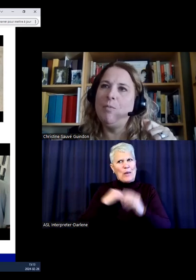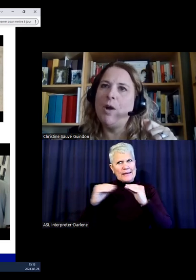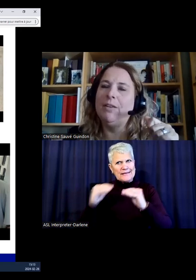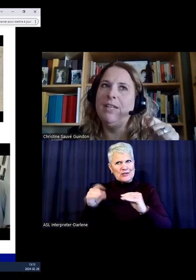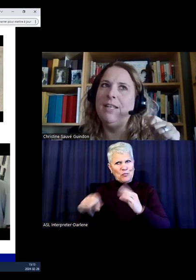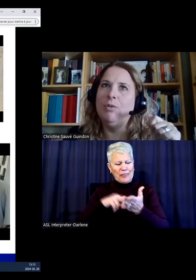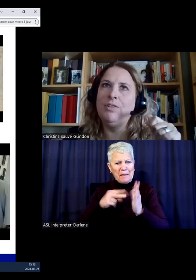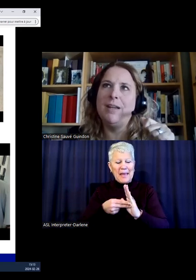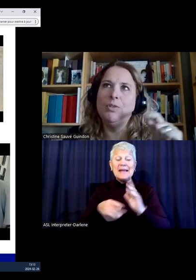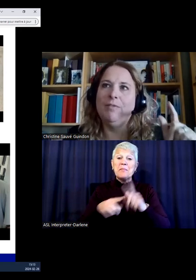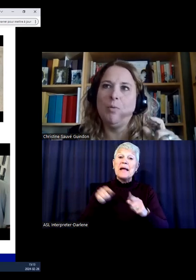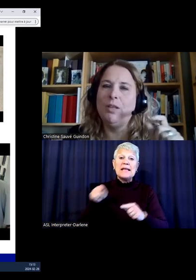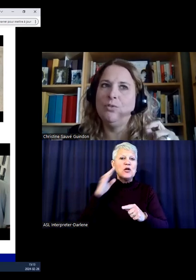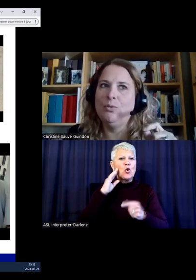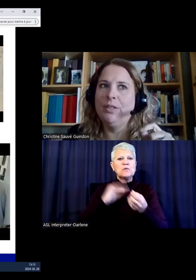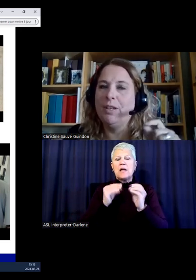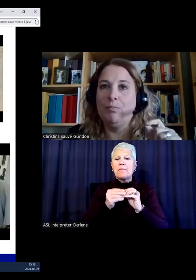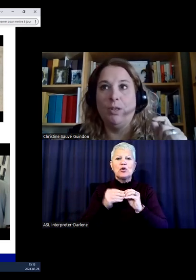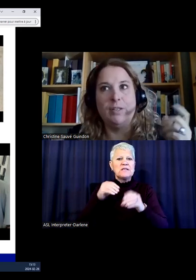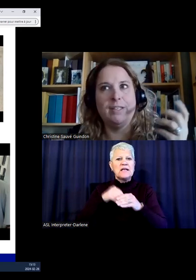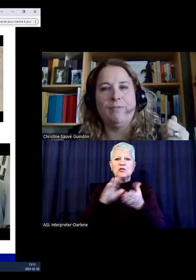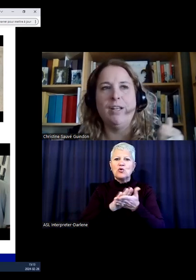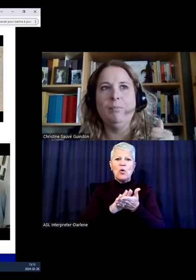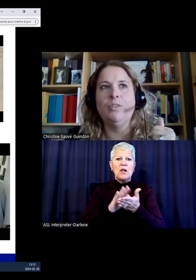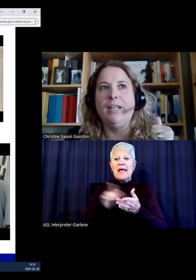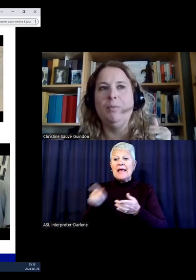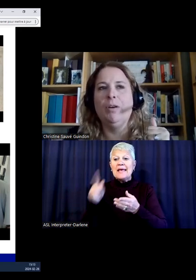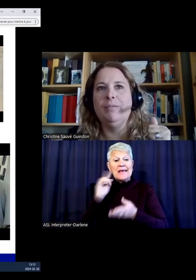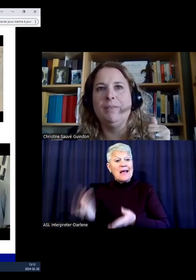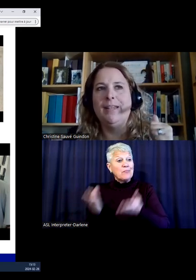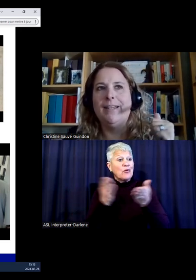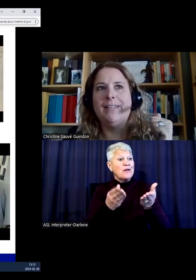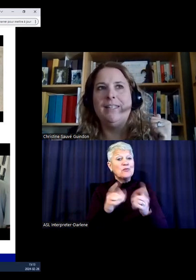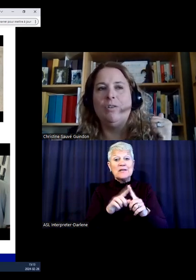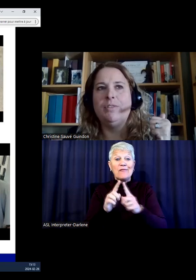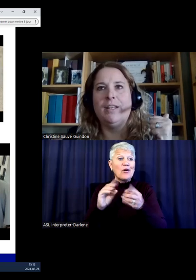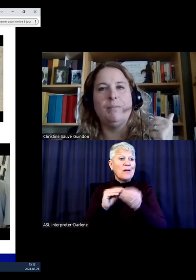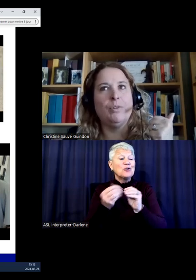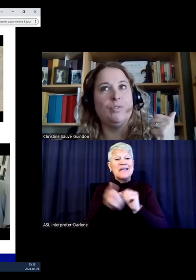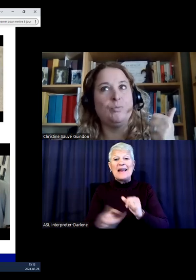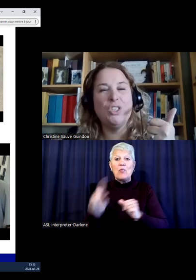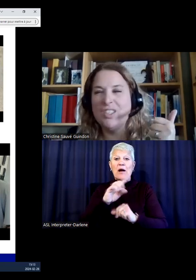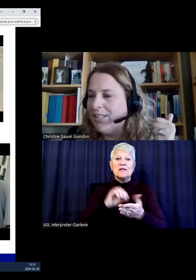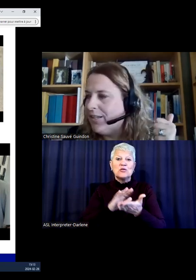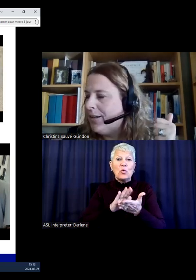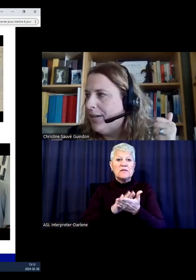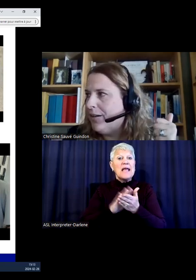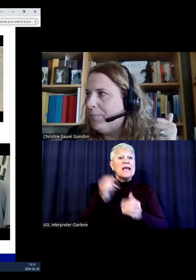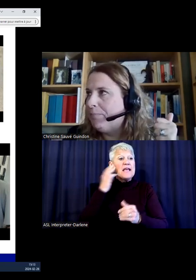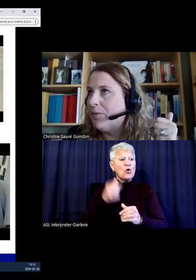But everyone, he knows numbers everywhere in the school. He could bring you to different numbers anywhere. He knows that number of switches